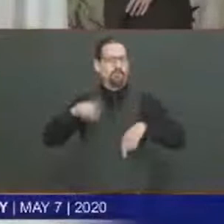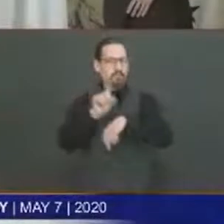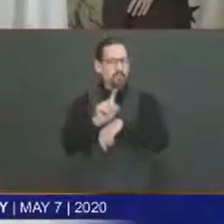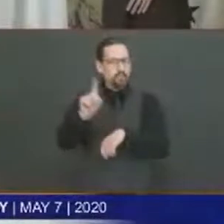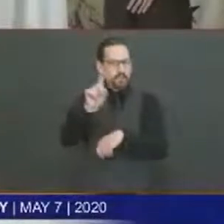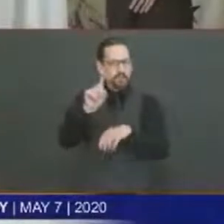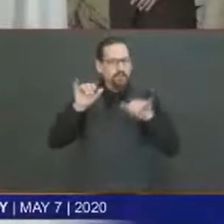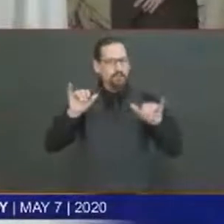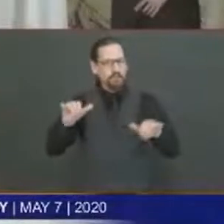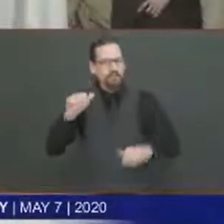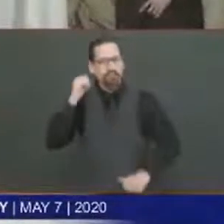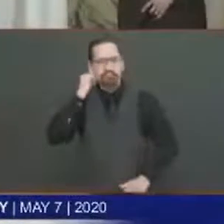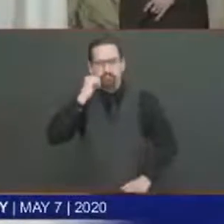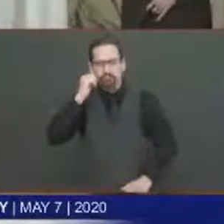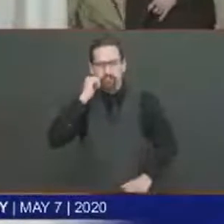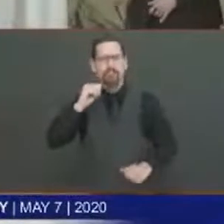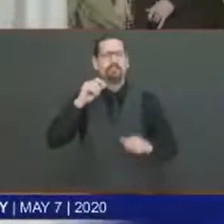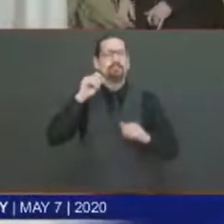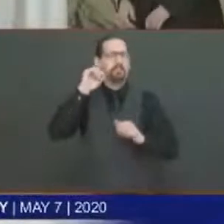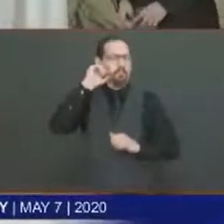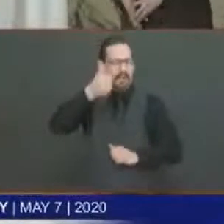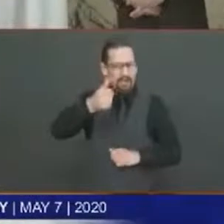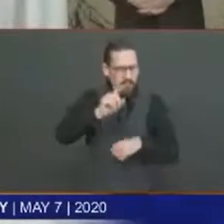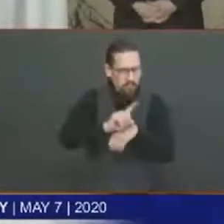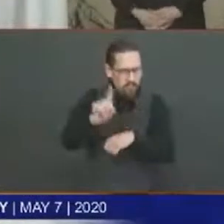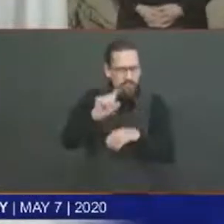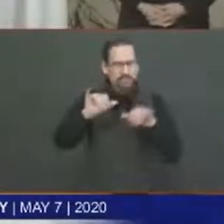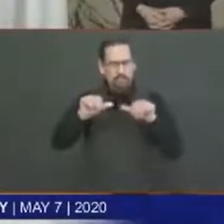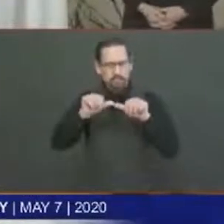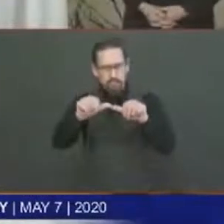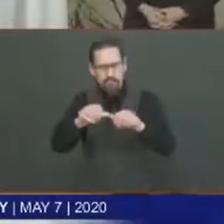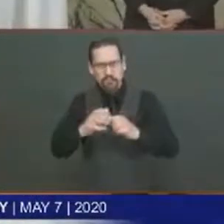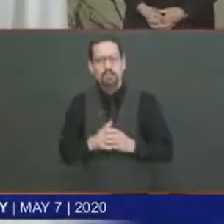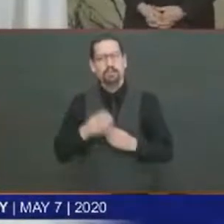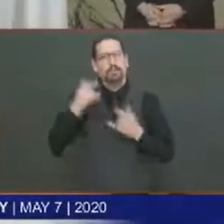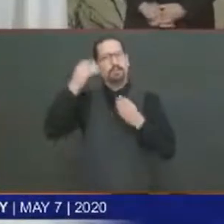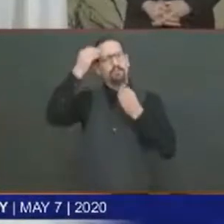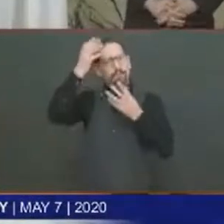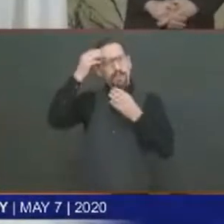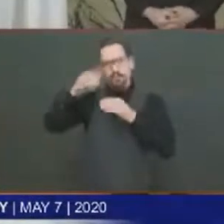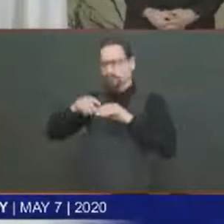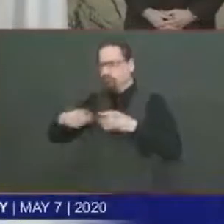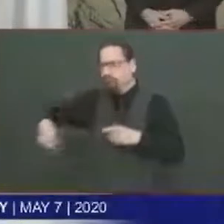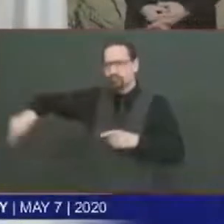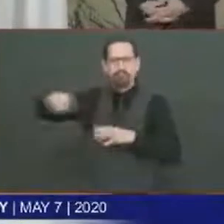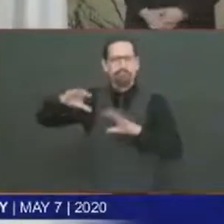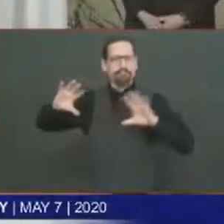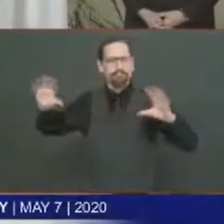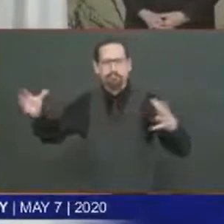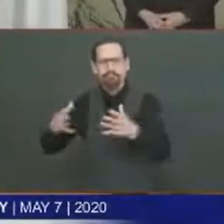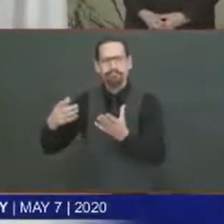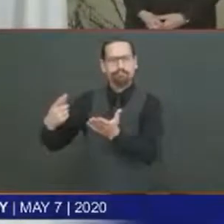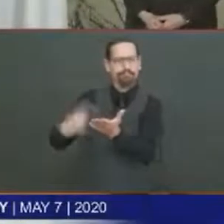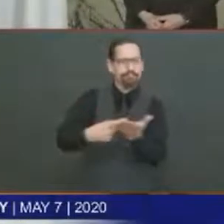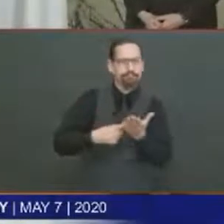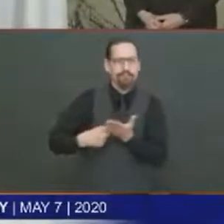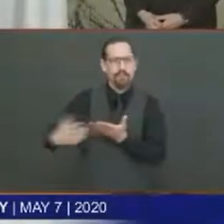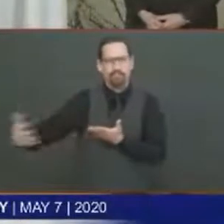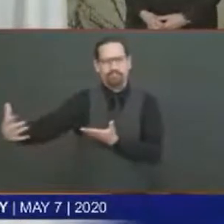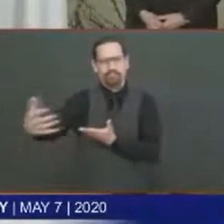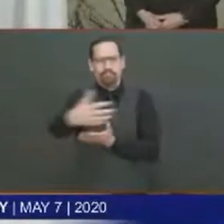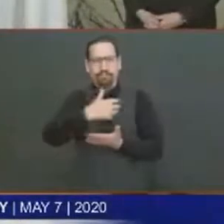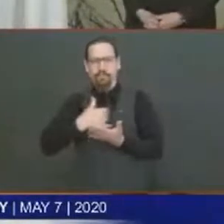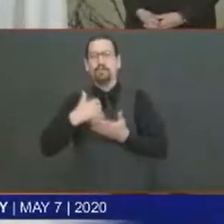our best to keep you informed and make sure you have everything you need to know as we enter into this next phase of dealing